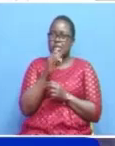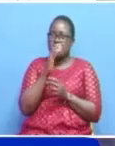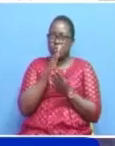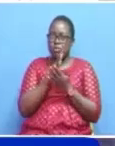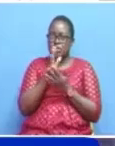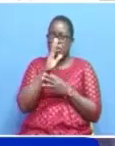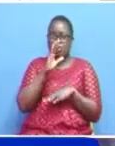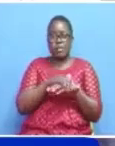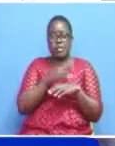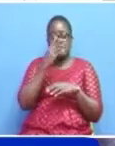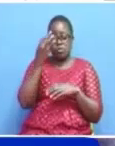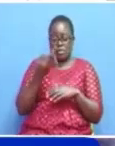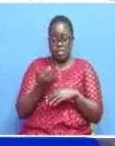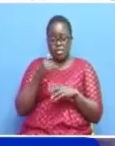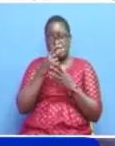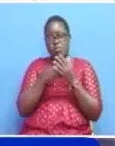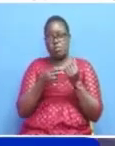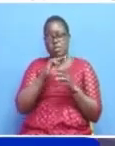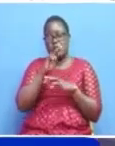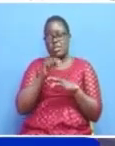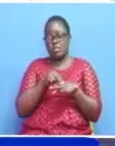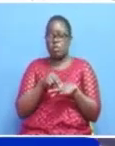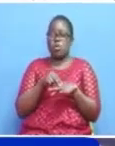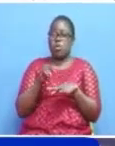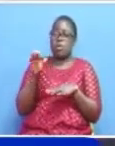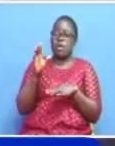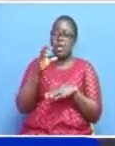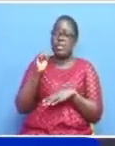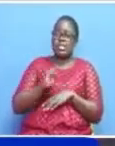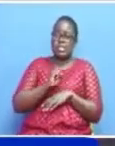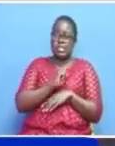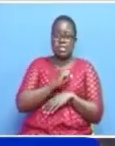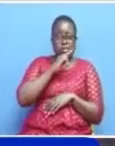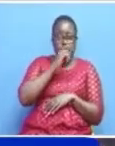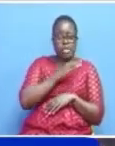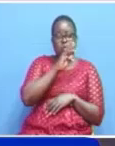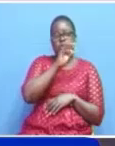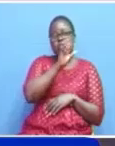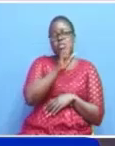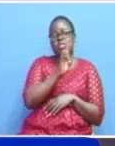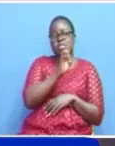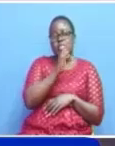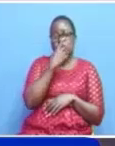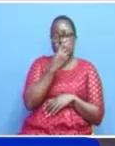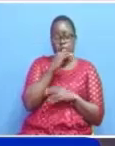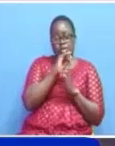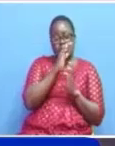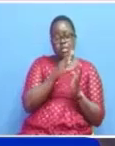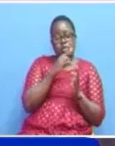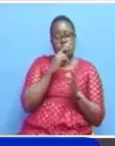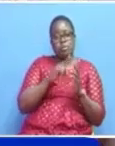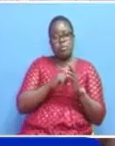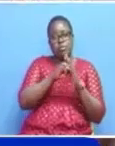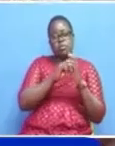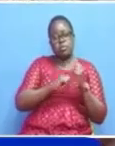the two-thirds in both houses, the National Assembly and the Senate. Speaker wa mbunge nene Moses Wetangula ni umekati wa tongo ya lame umilitie